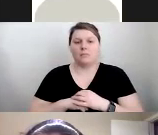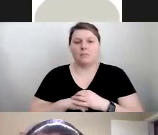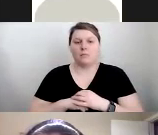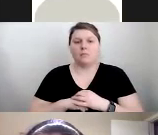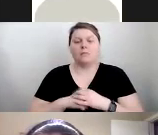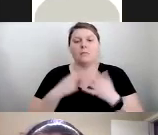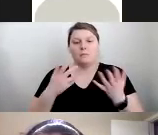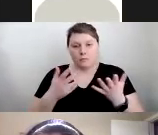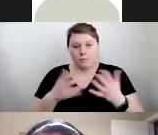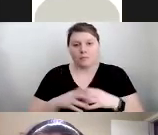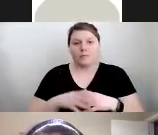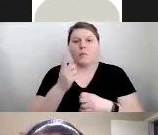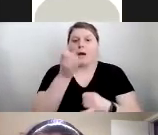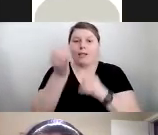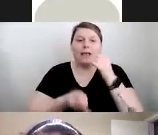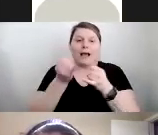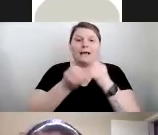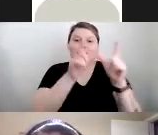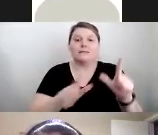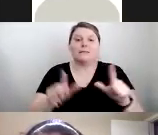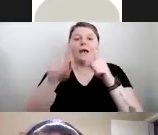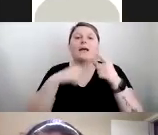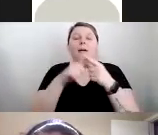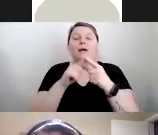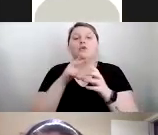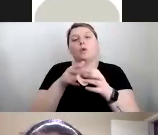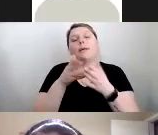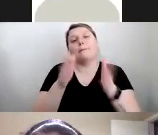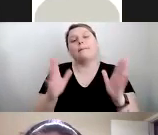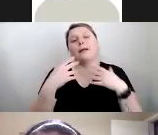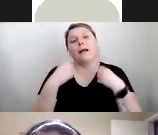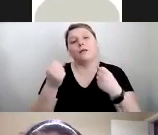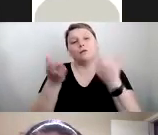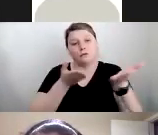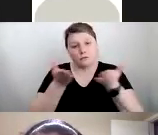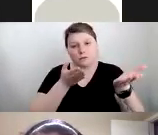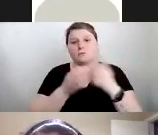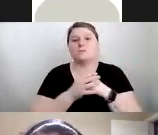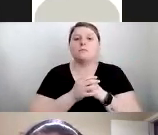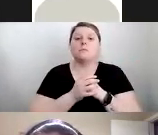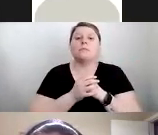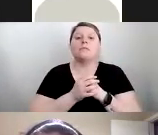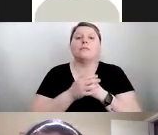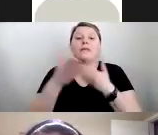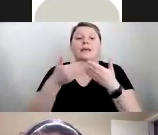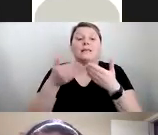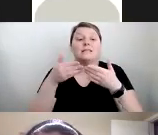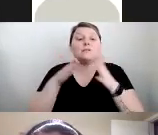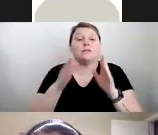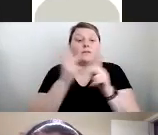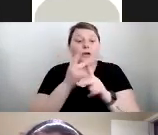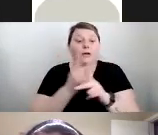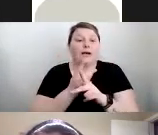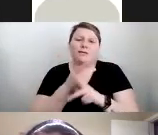And so just one final slide on joining the public health service. Obviously, probably the easiest way to figure out this information is just to type it